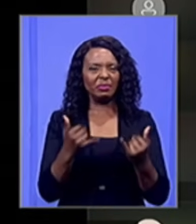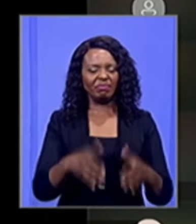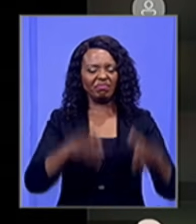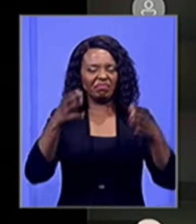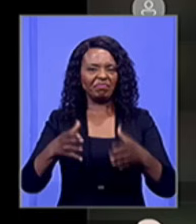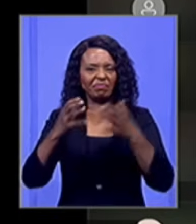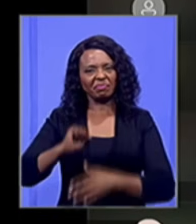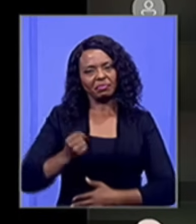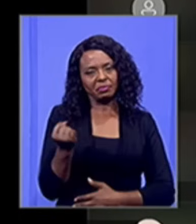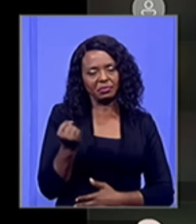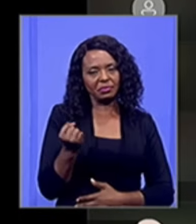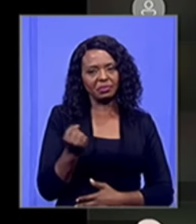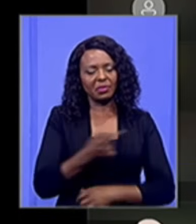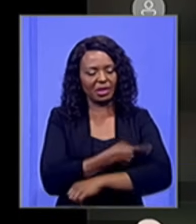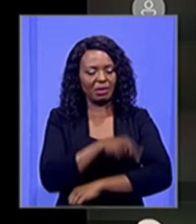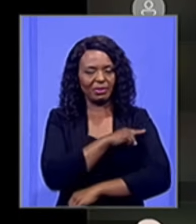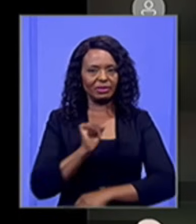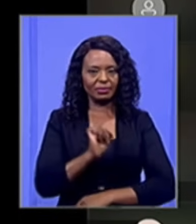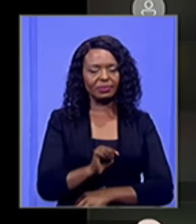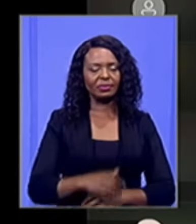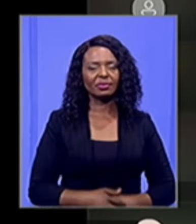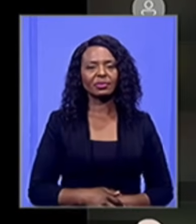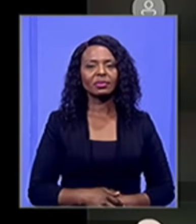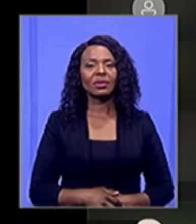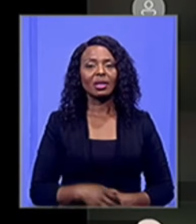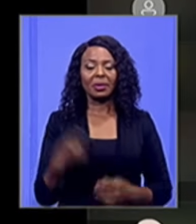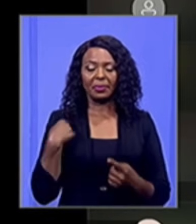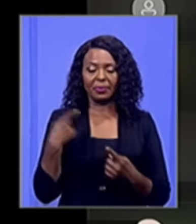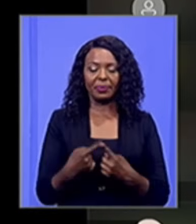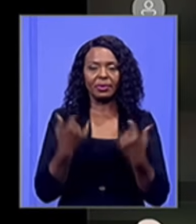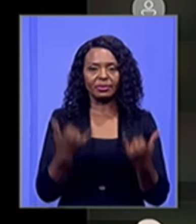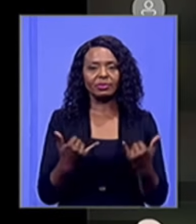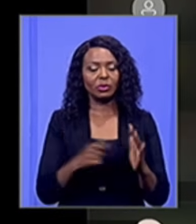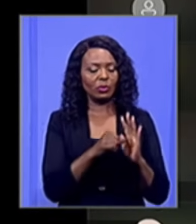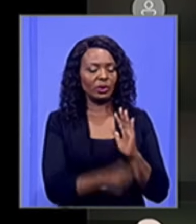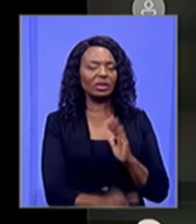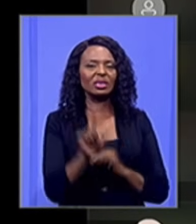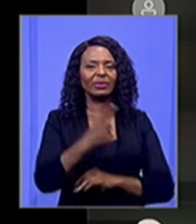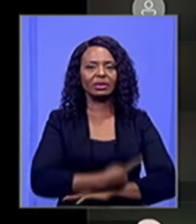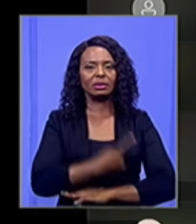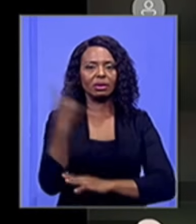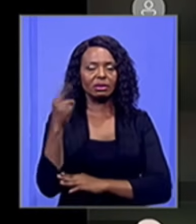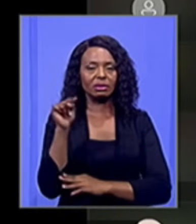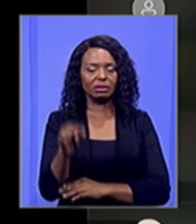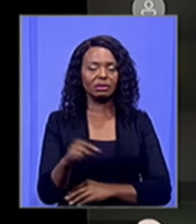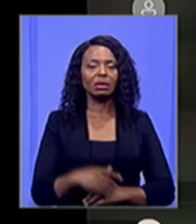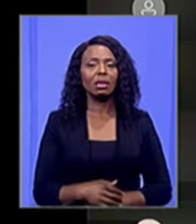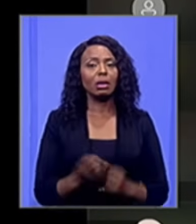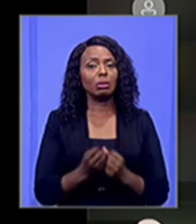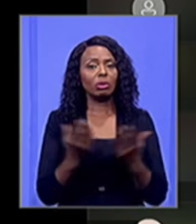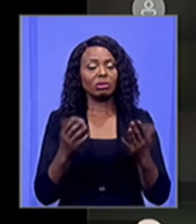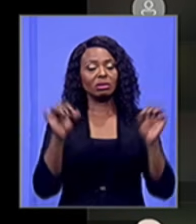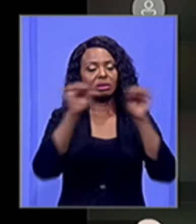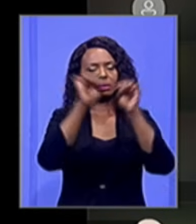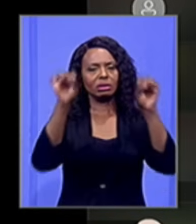storage capacity. This week, which is 7 days down the line, the system